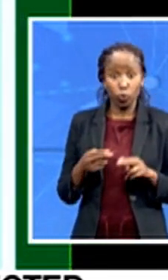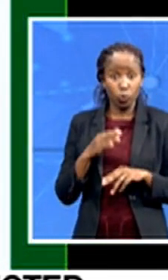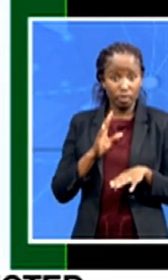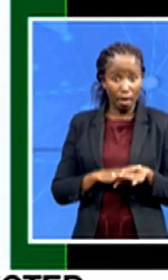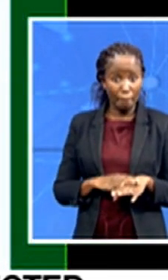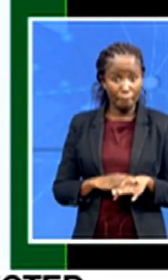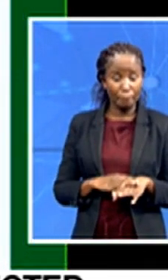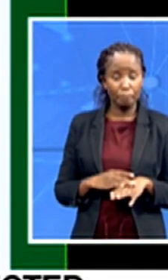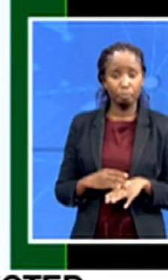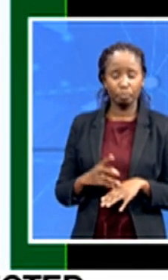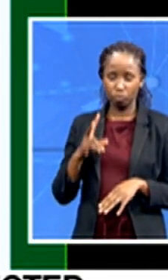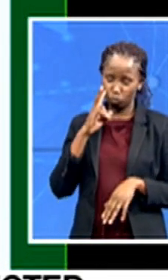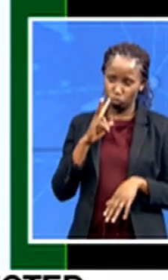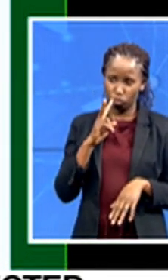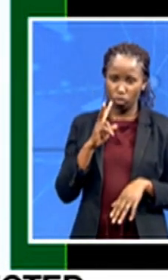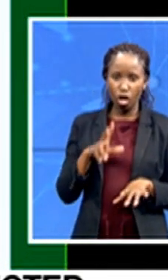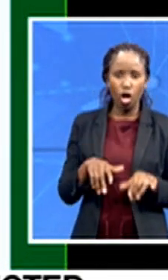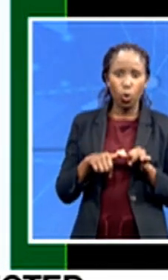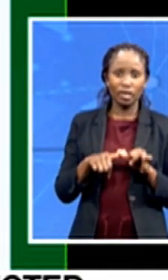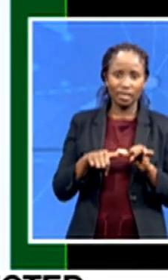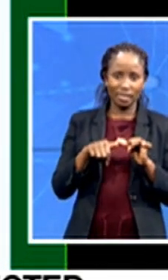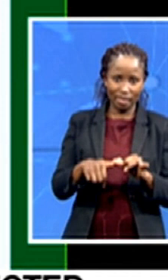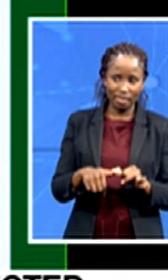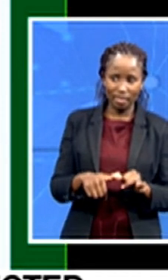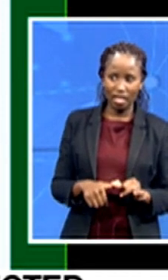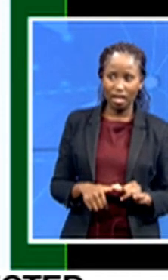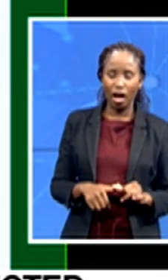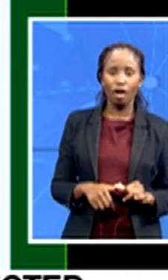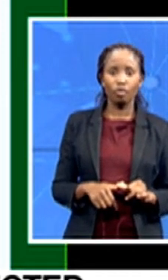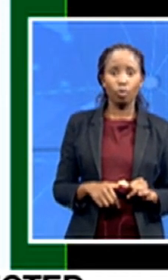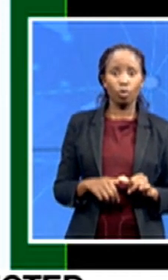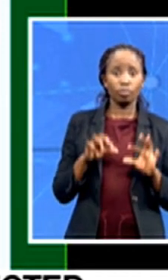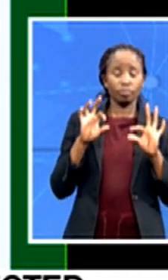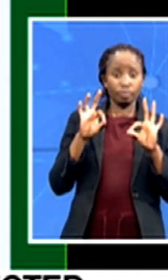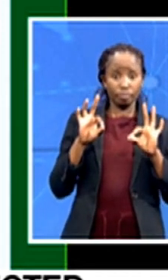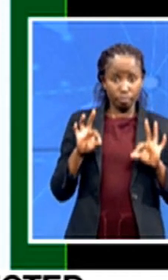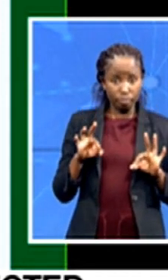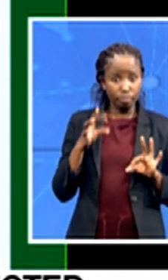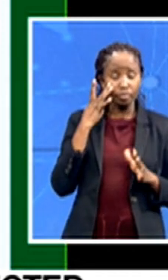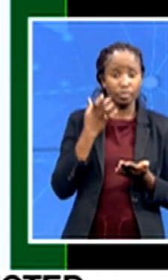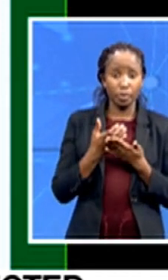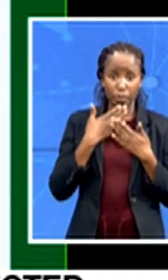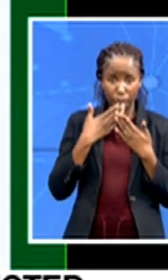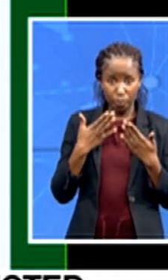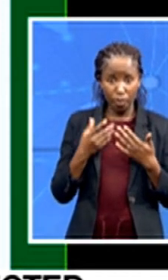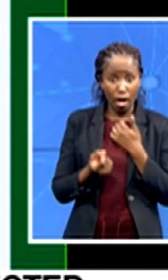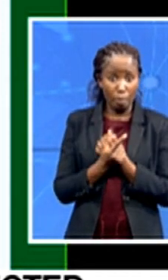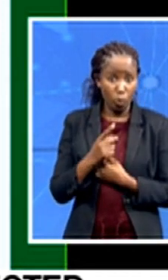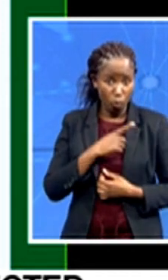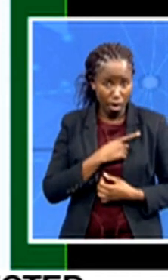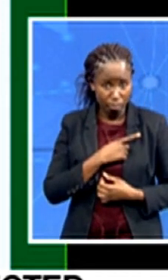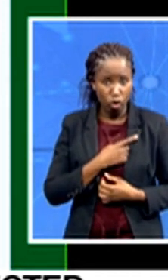consistent but insufficient evidence for the vaccine causing the event, or there could be conflicting trends